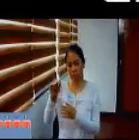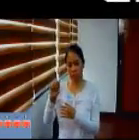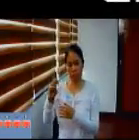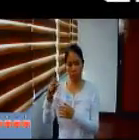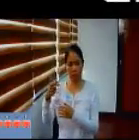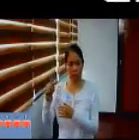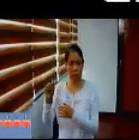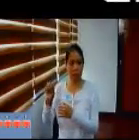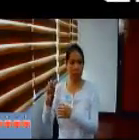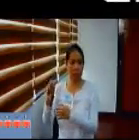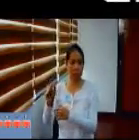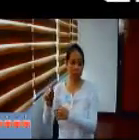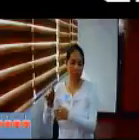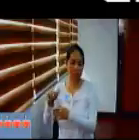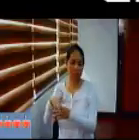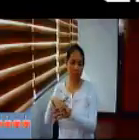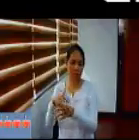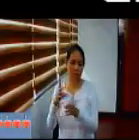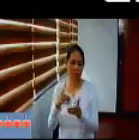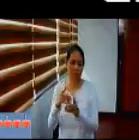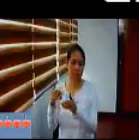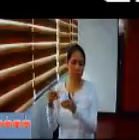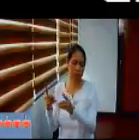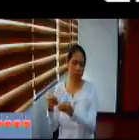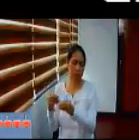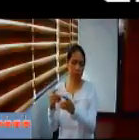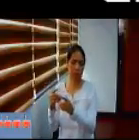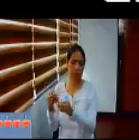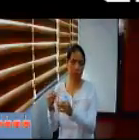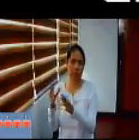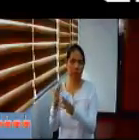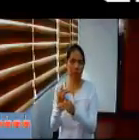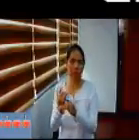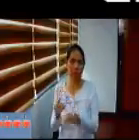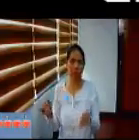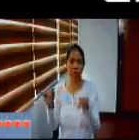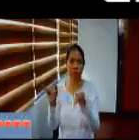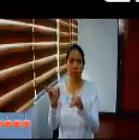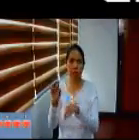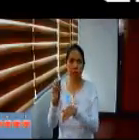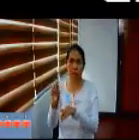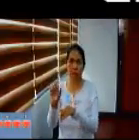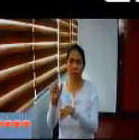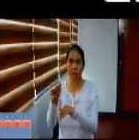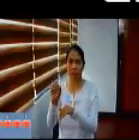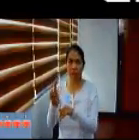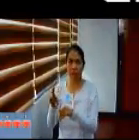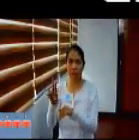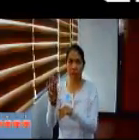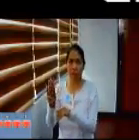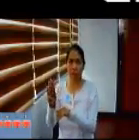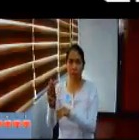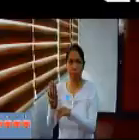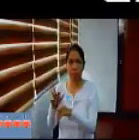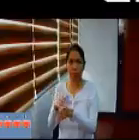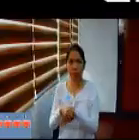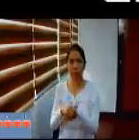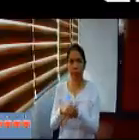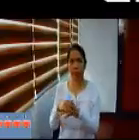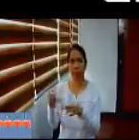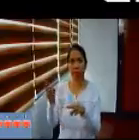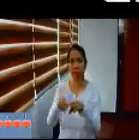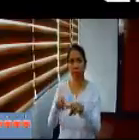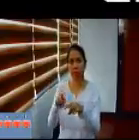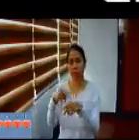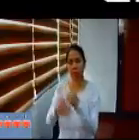doing it will do it for AR5. So these are the important ones. One, increases in annual mean temperatures. Those